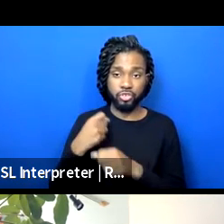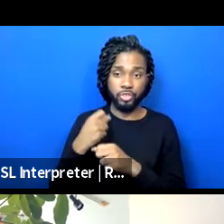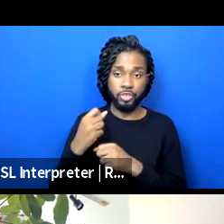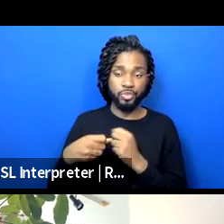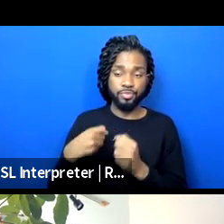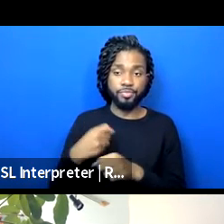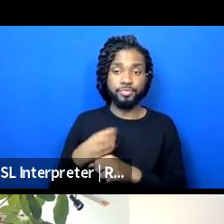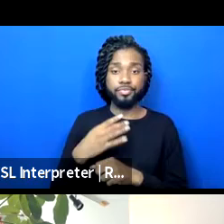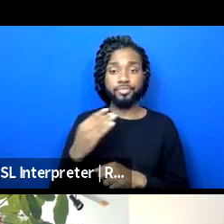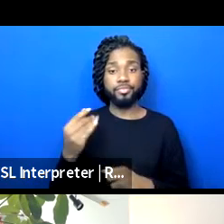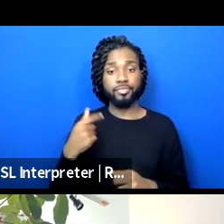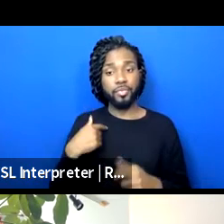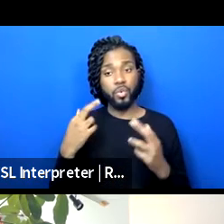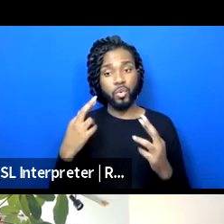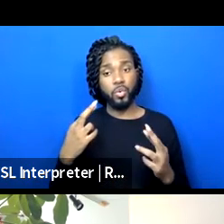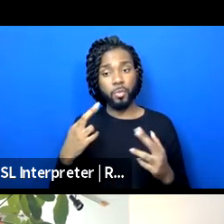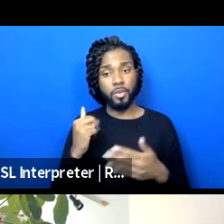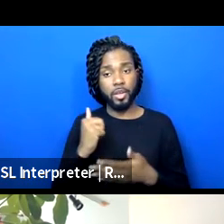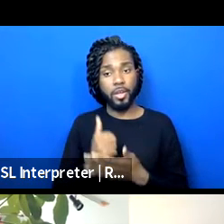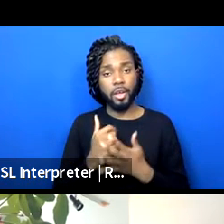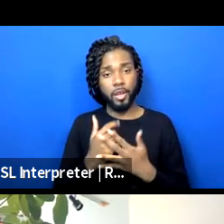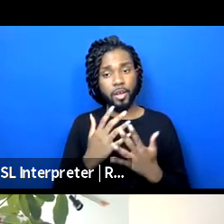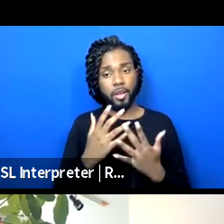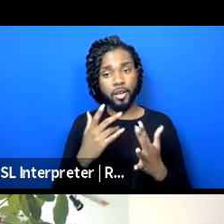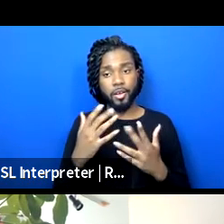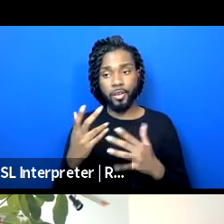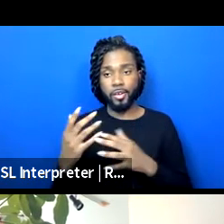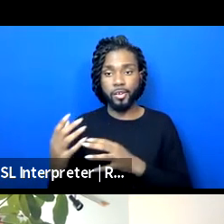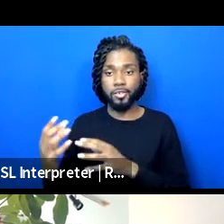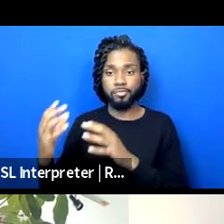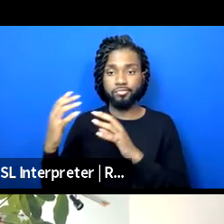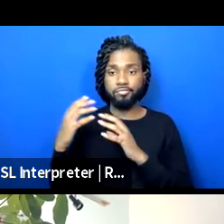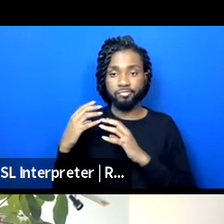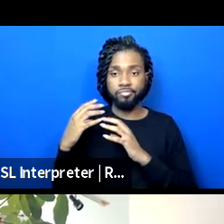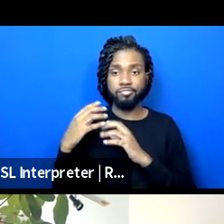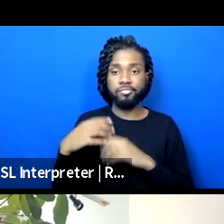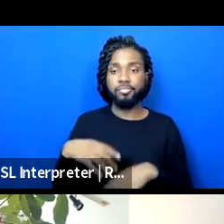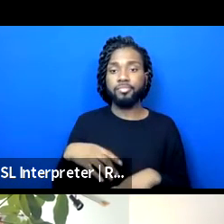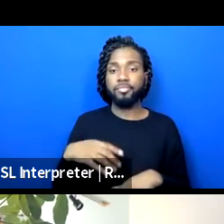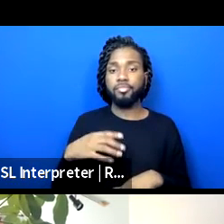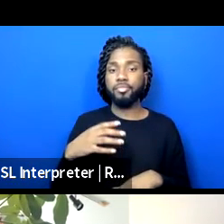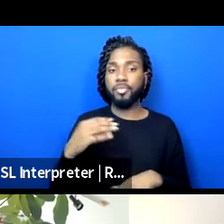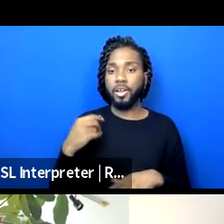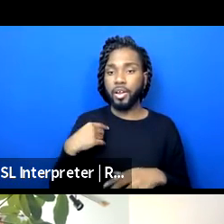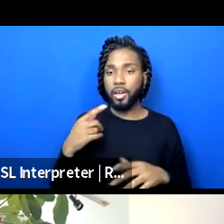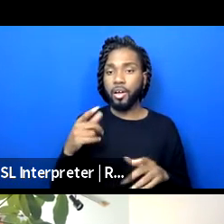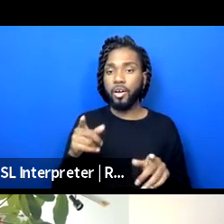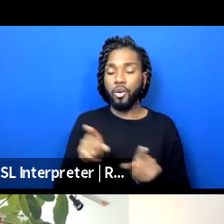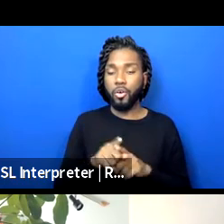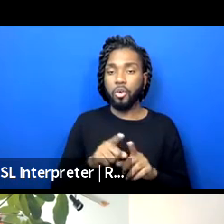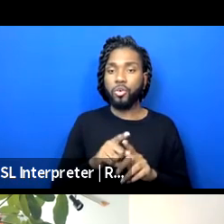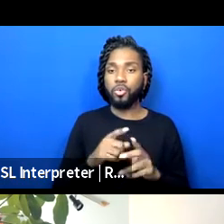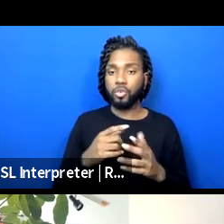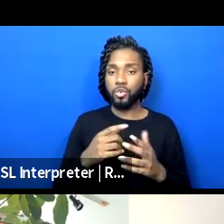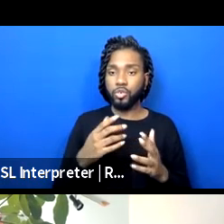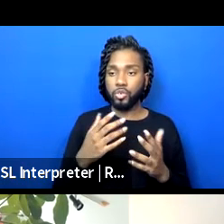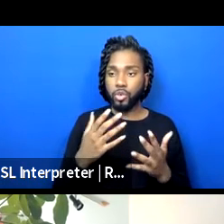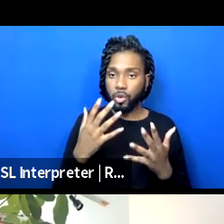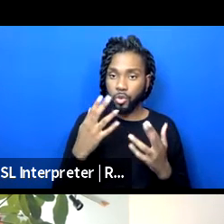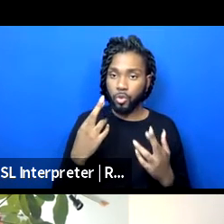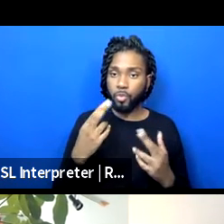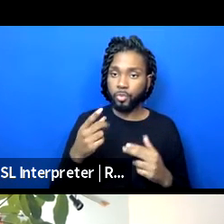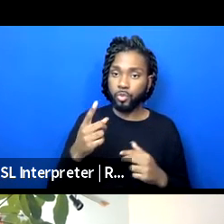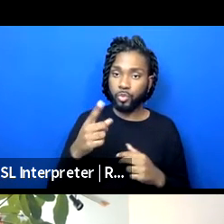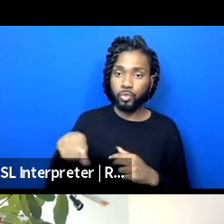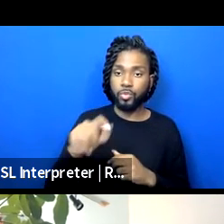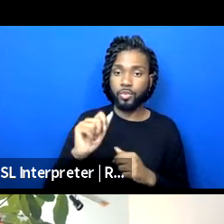I hope to help take up that mantle. And I look to all of you to join TCG and me in this